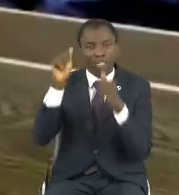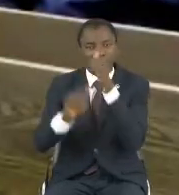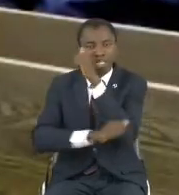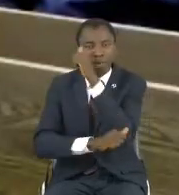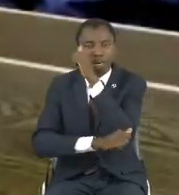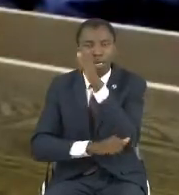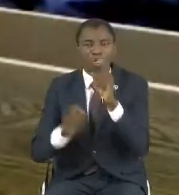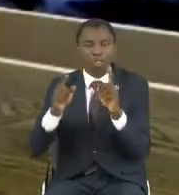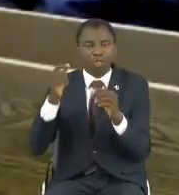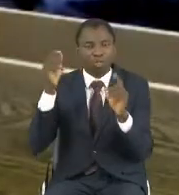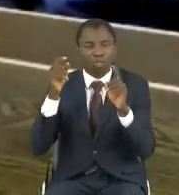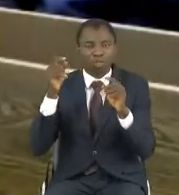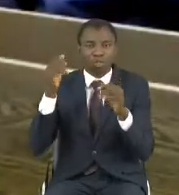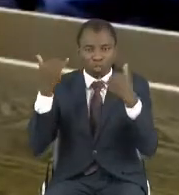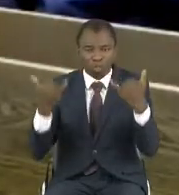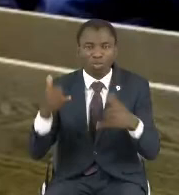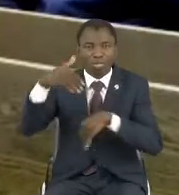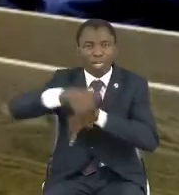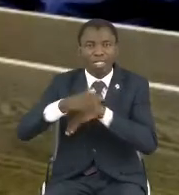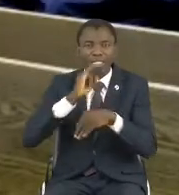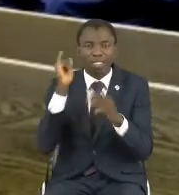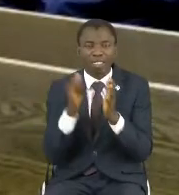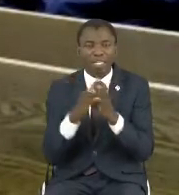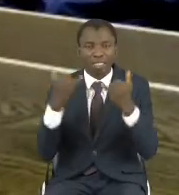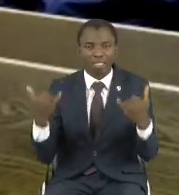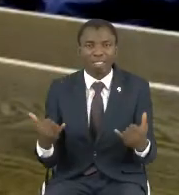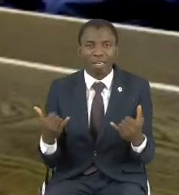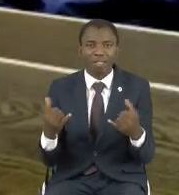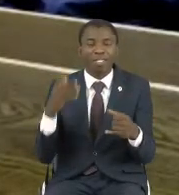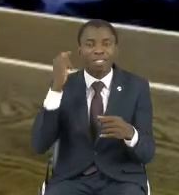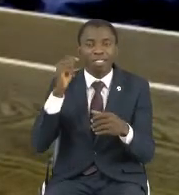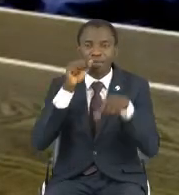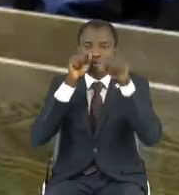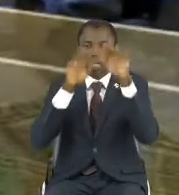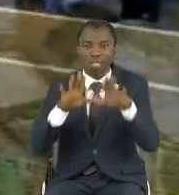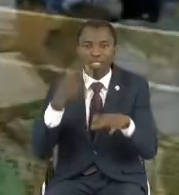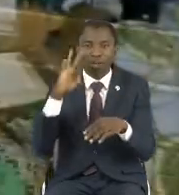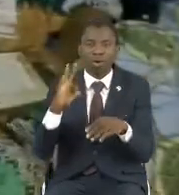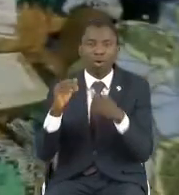The blessing of Abraham will come upon you.